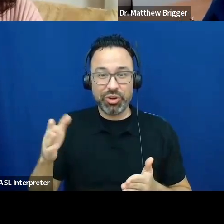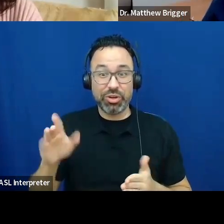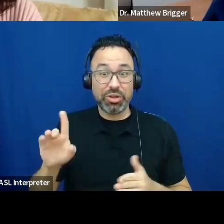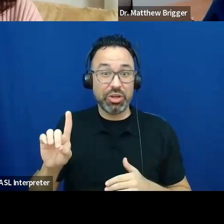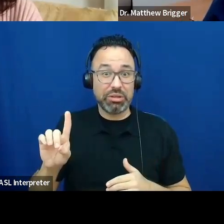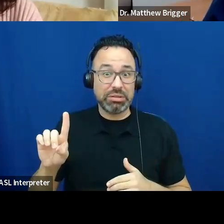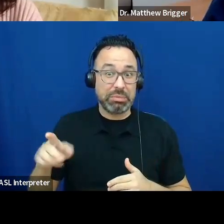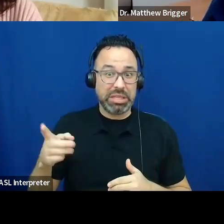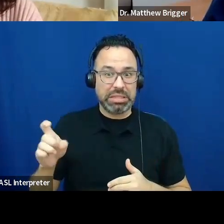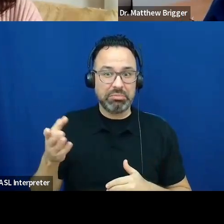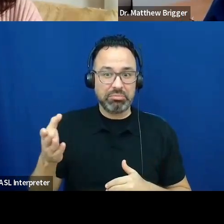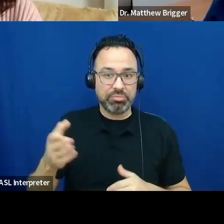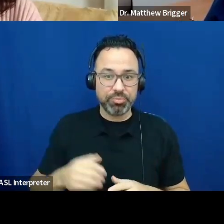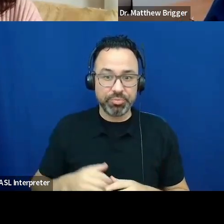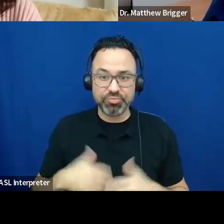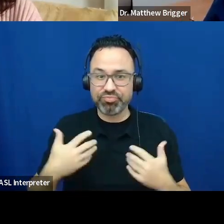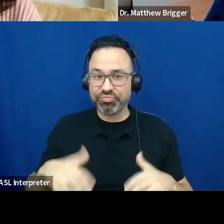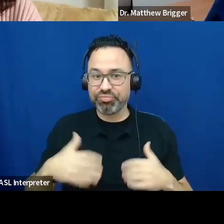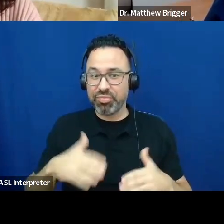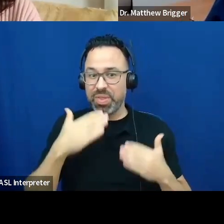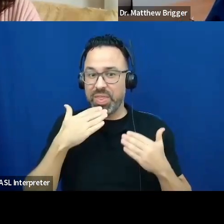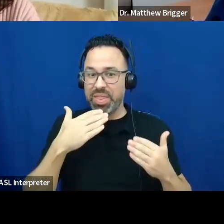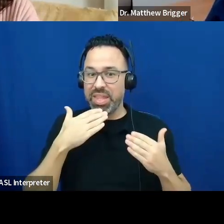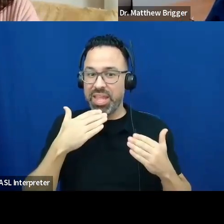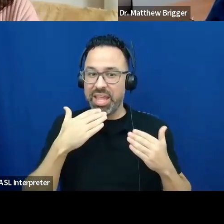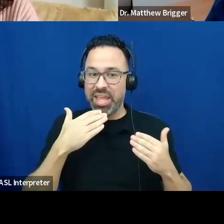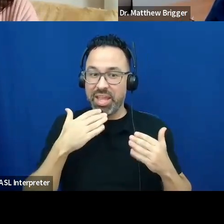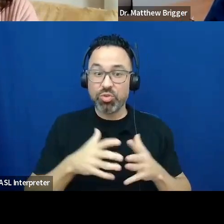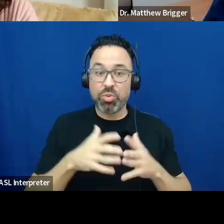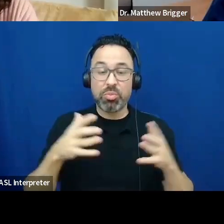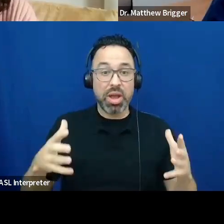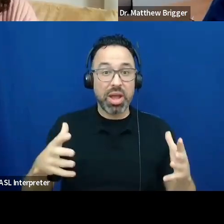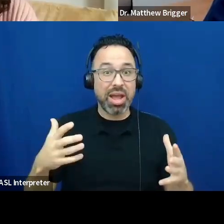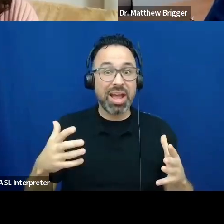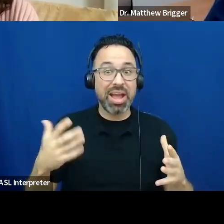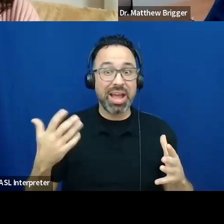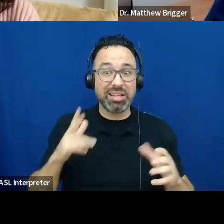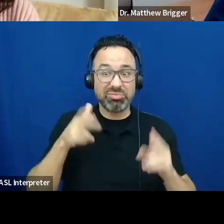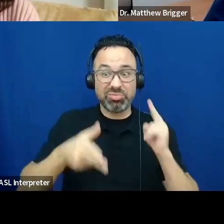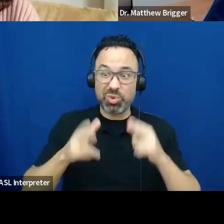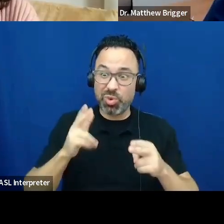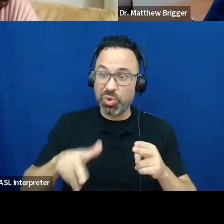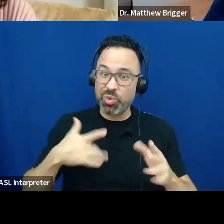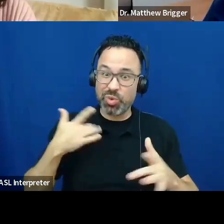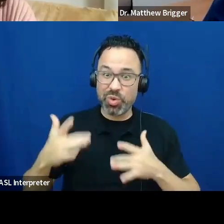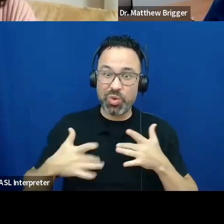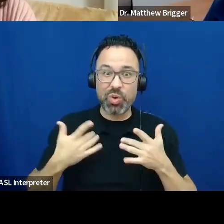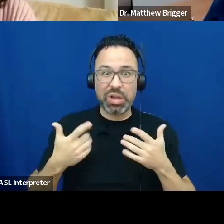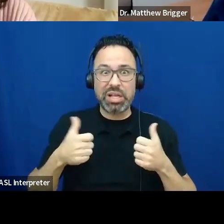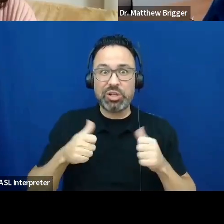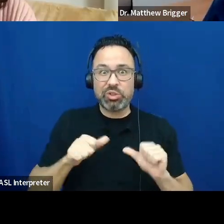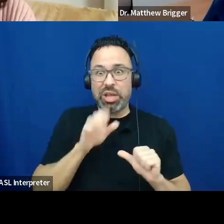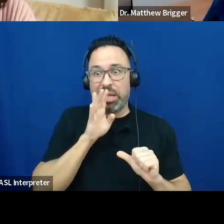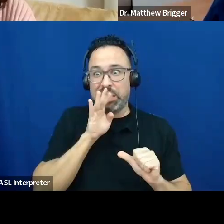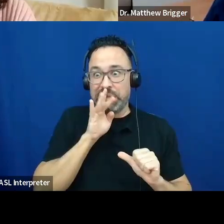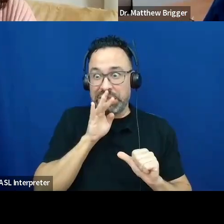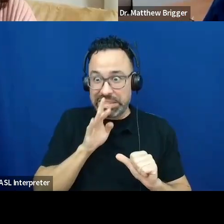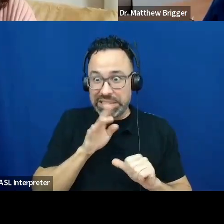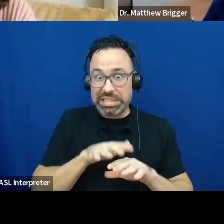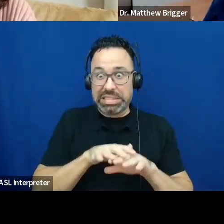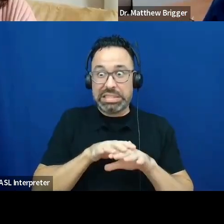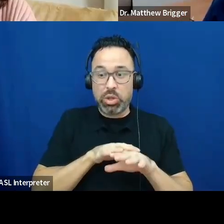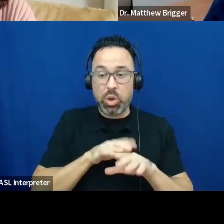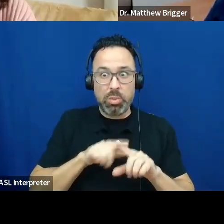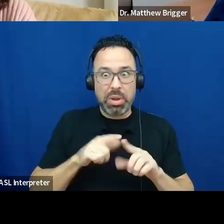Excellent. Well, thank you so much. We're really excited to be able to come join you. I will try not to speak fast, although this is something that we're very